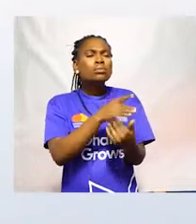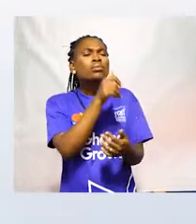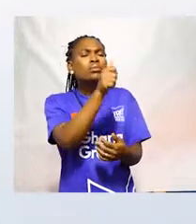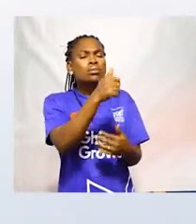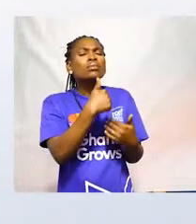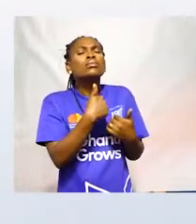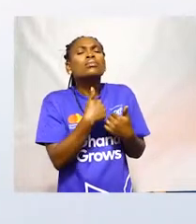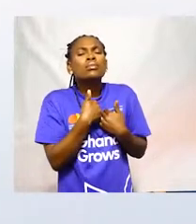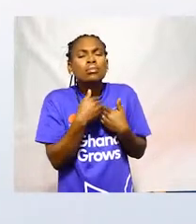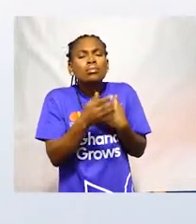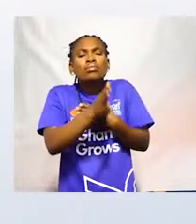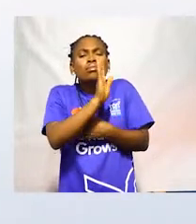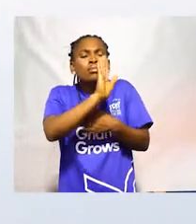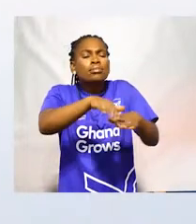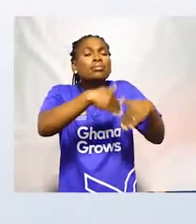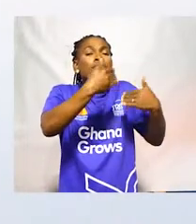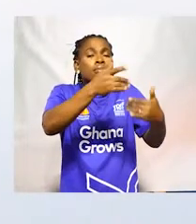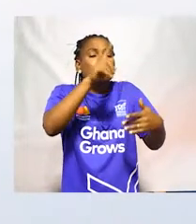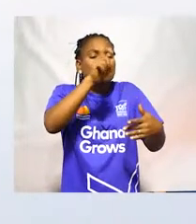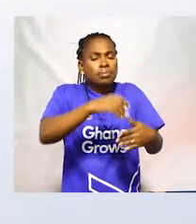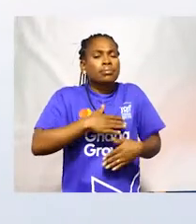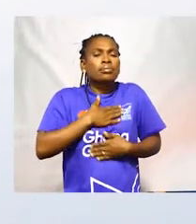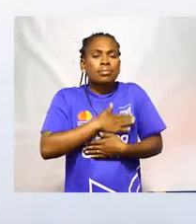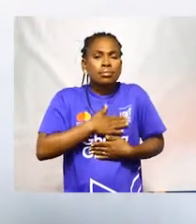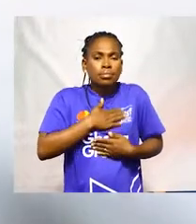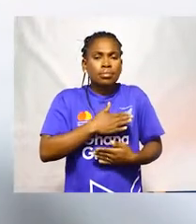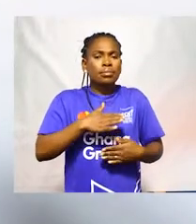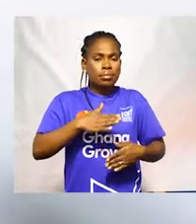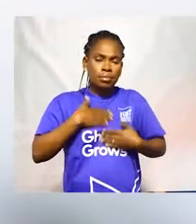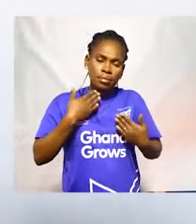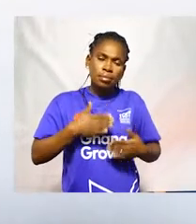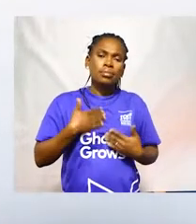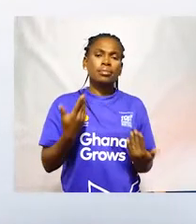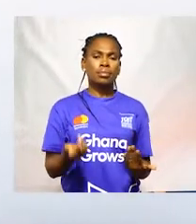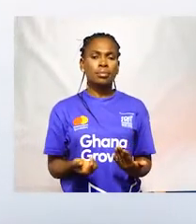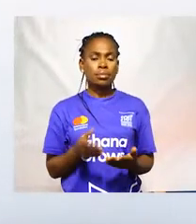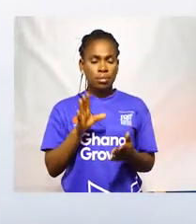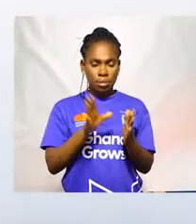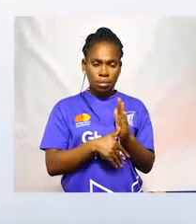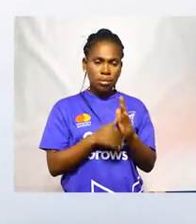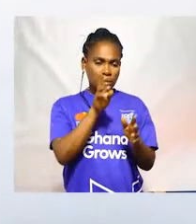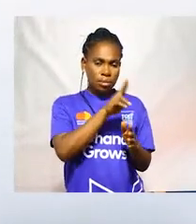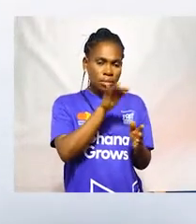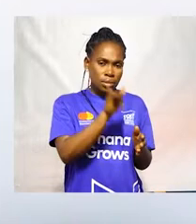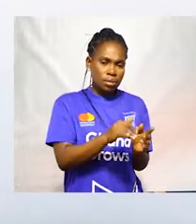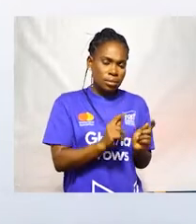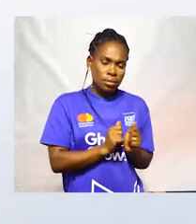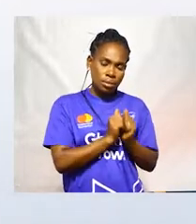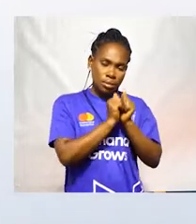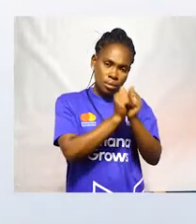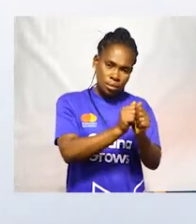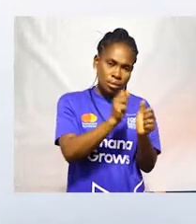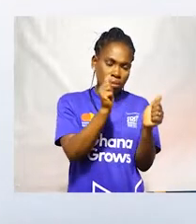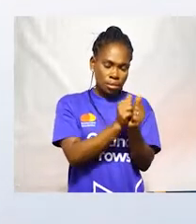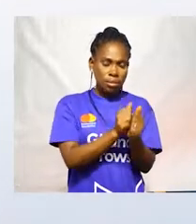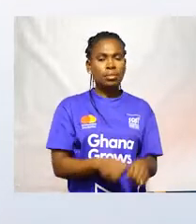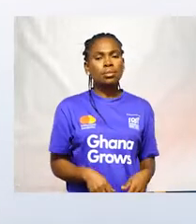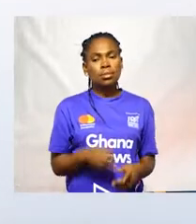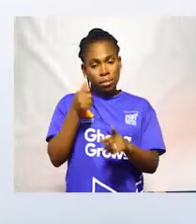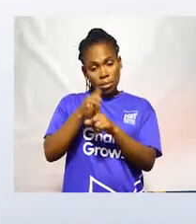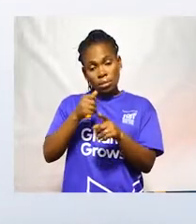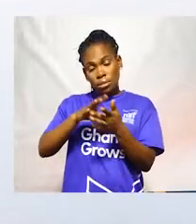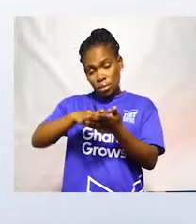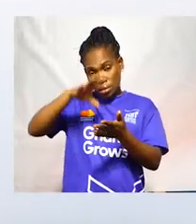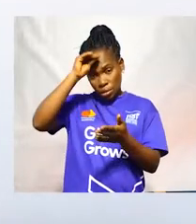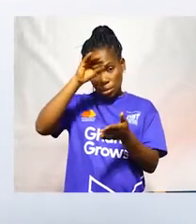what God has given to you and walk by it. And that's one of the things I've learned even in my few years